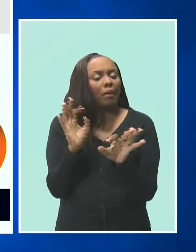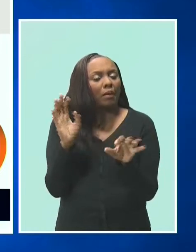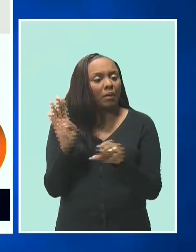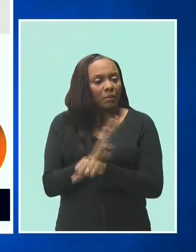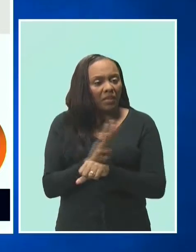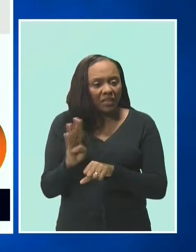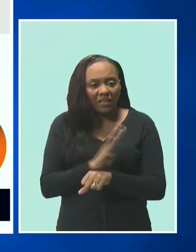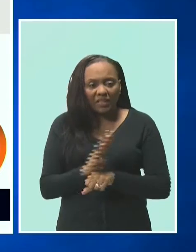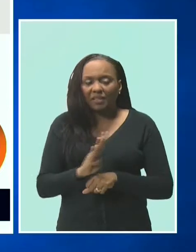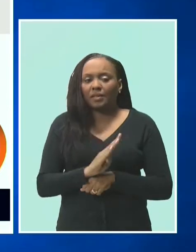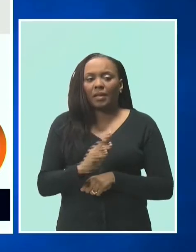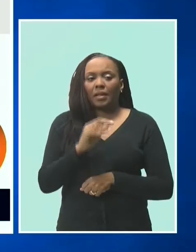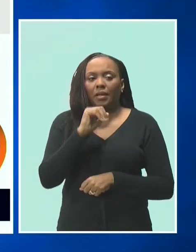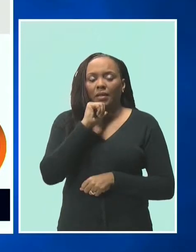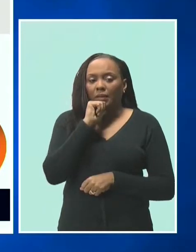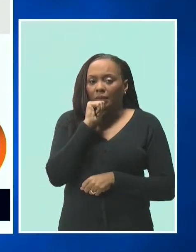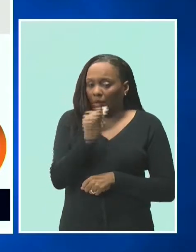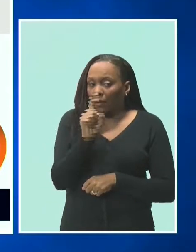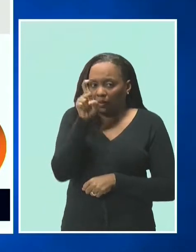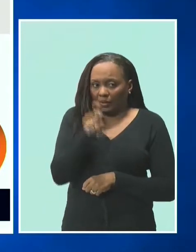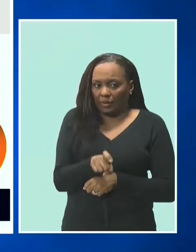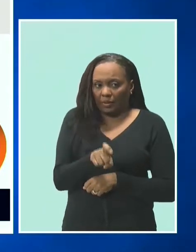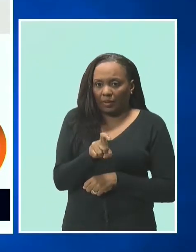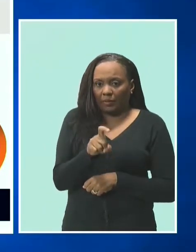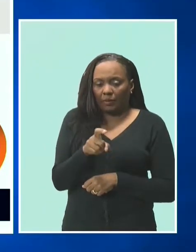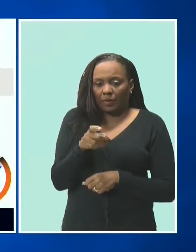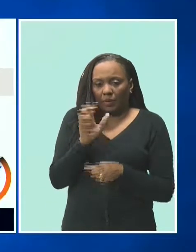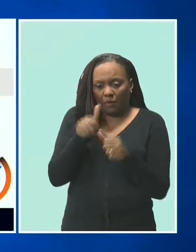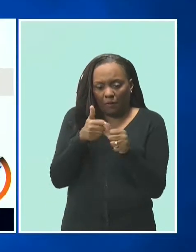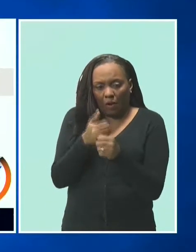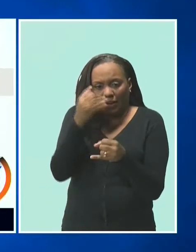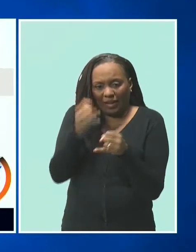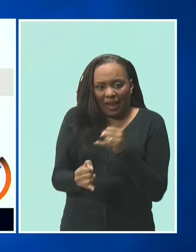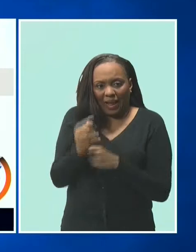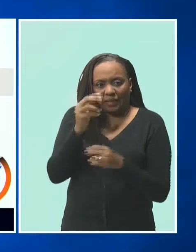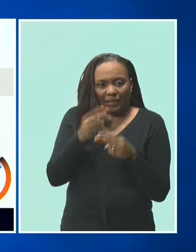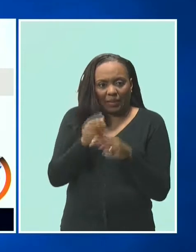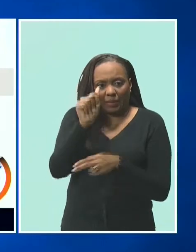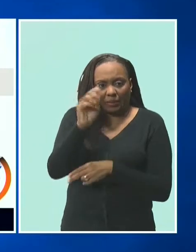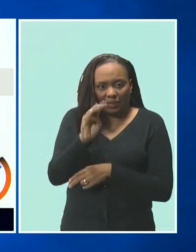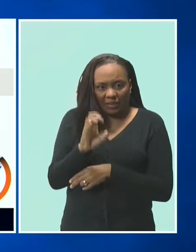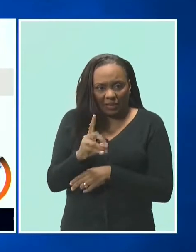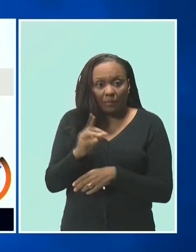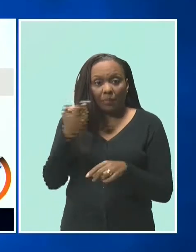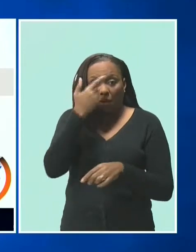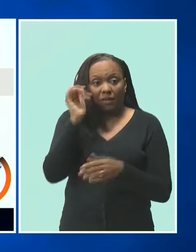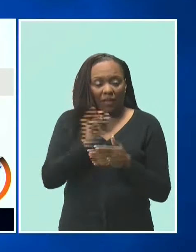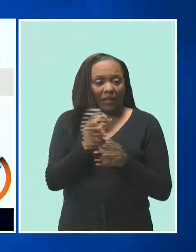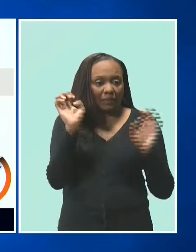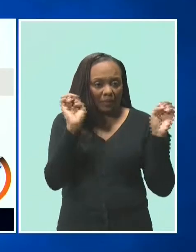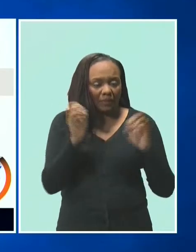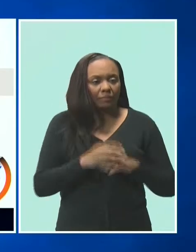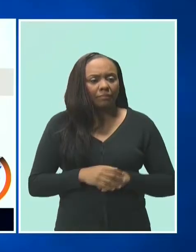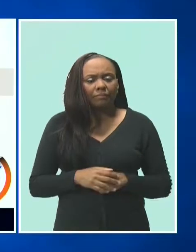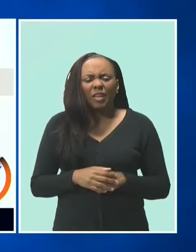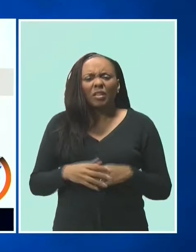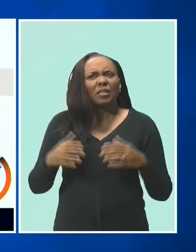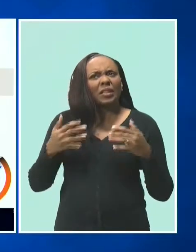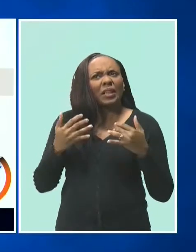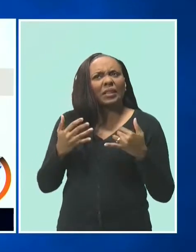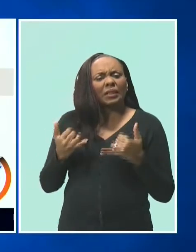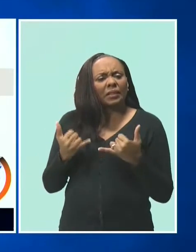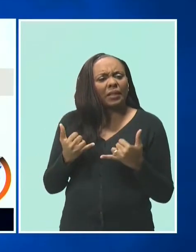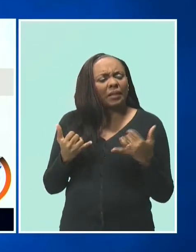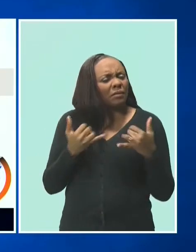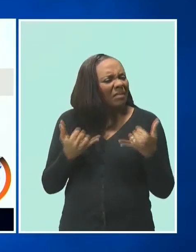business that is now exempt from this directive, Lisa. So, Shane, what was the response like on day one? Were Barbadians out and about?